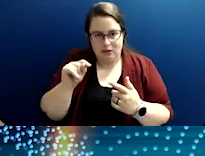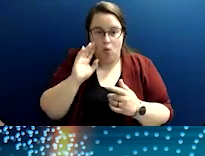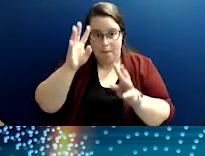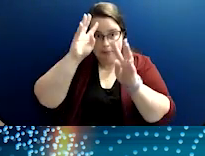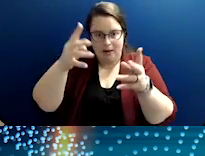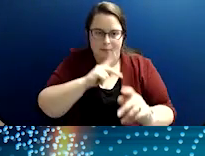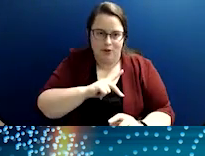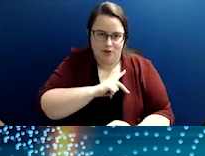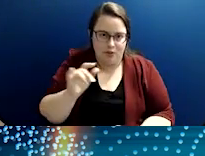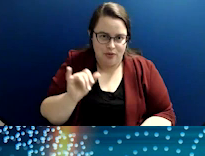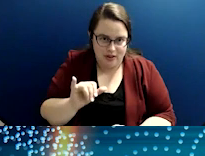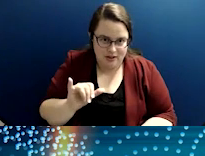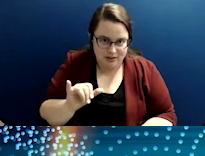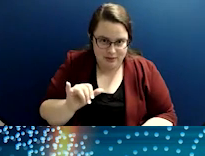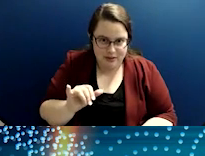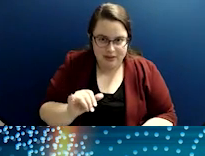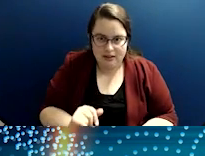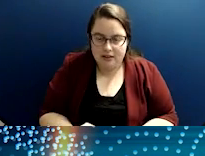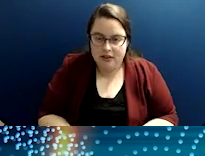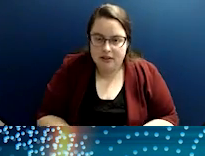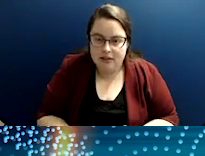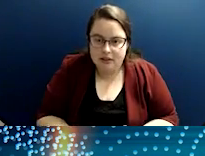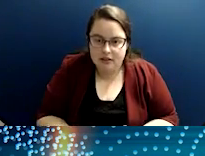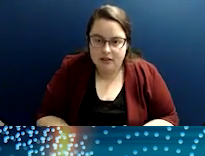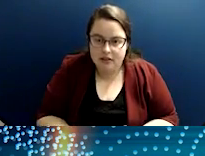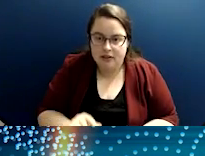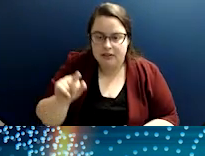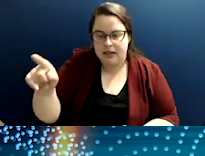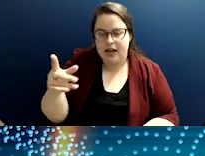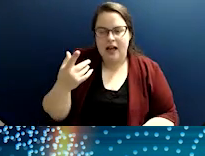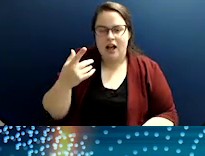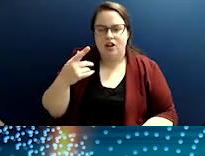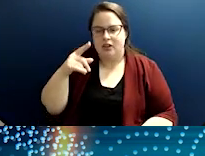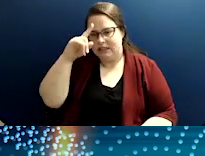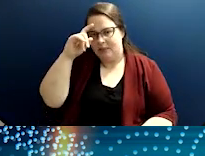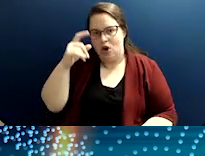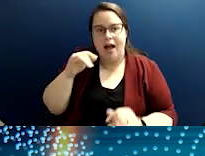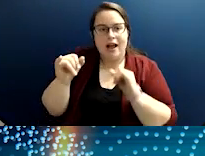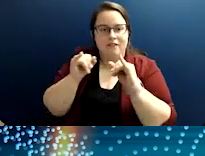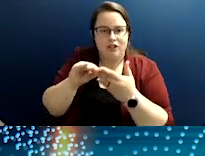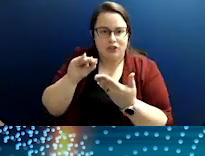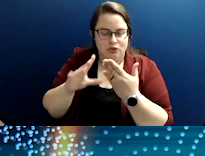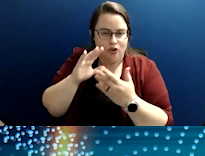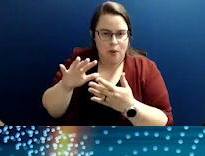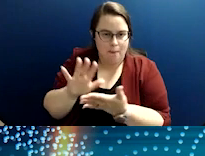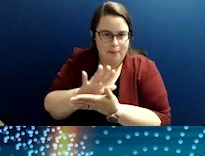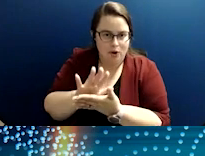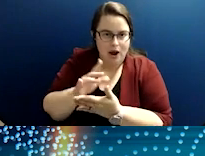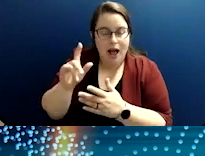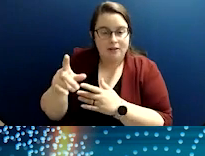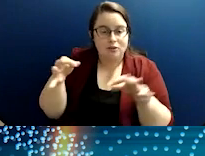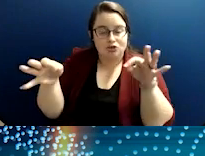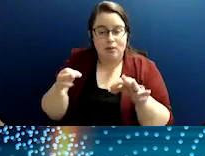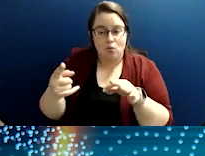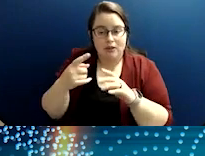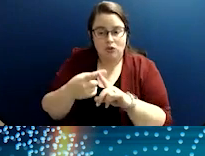done is over the summer, it's that I interviewed students in their papers and I asked them to describe one source that they use in their papers. And for some